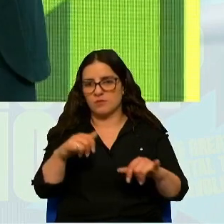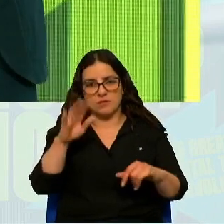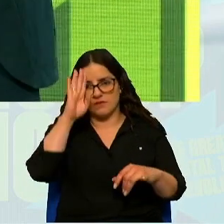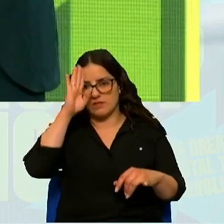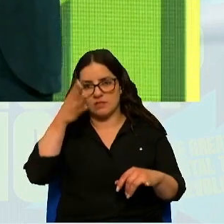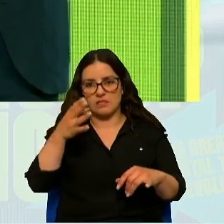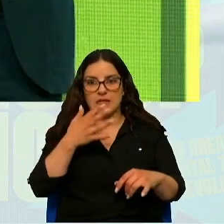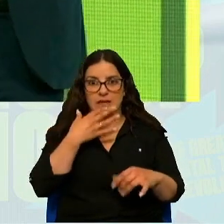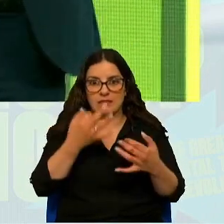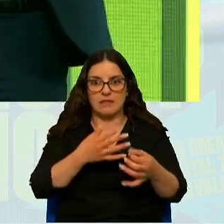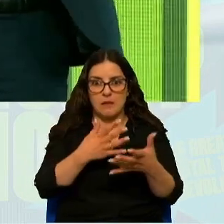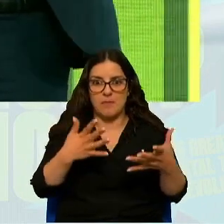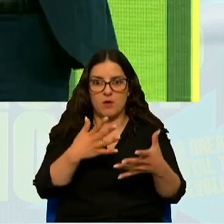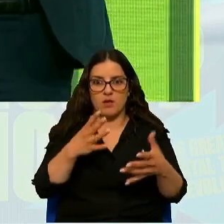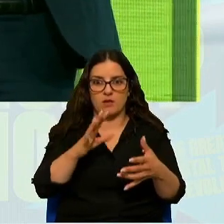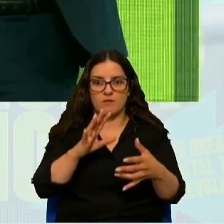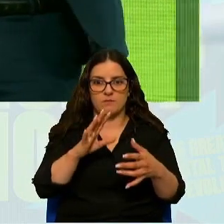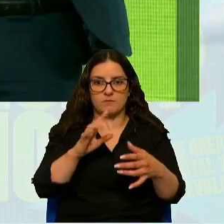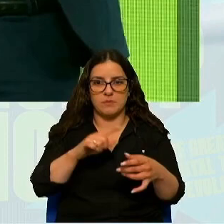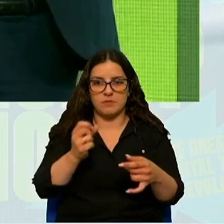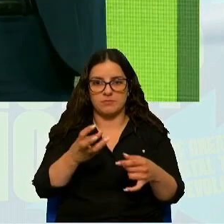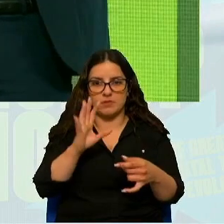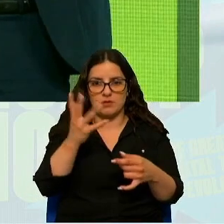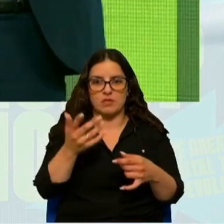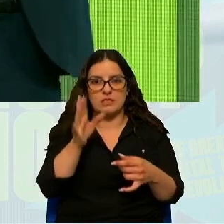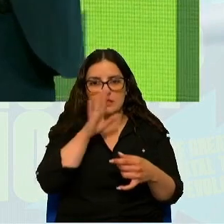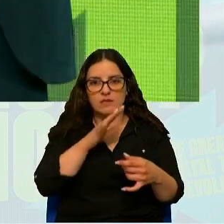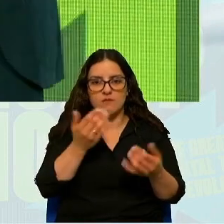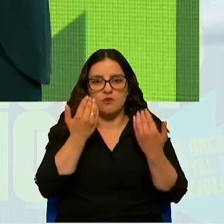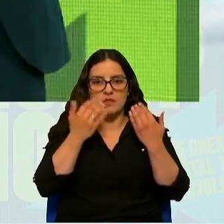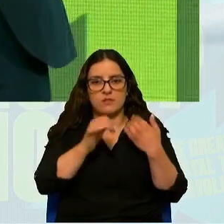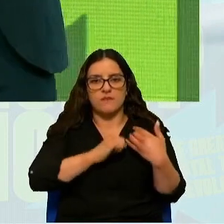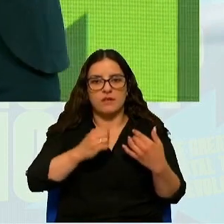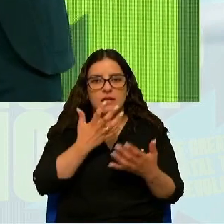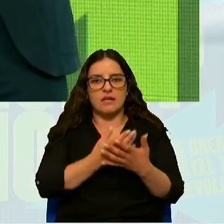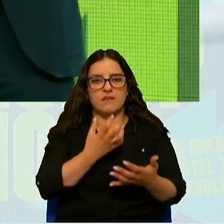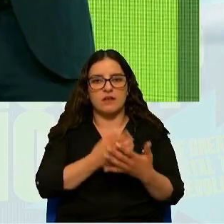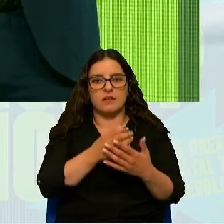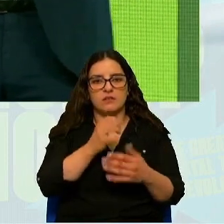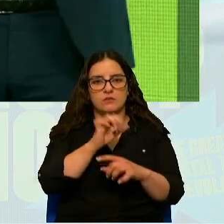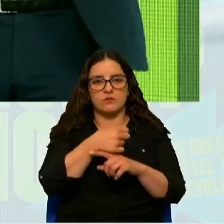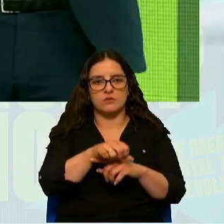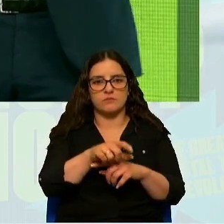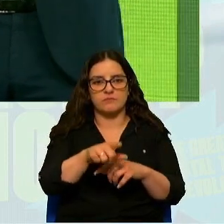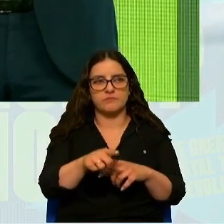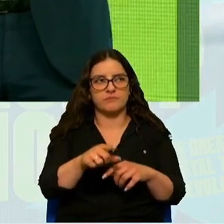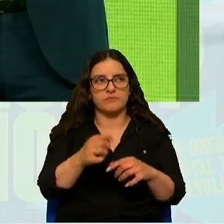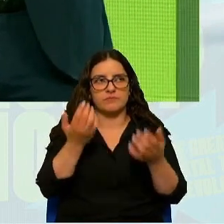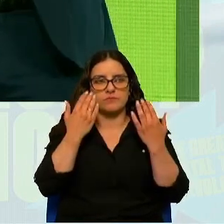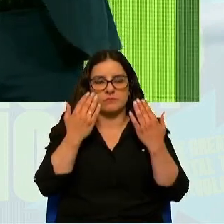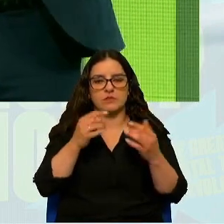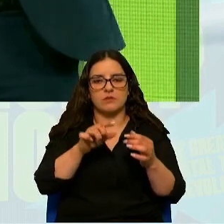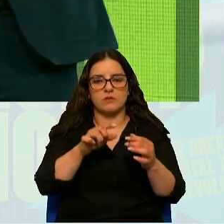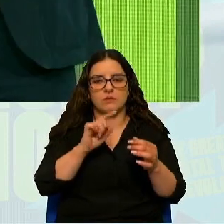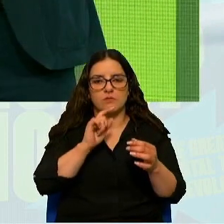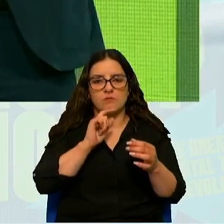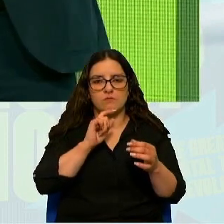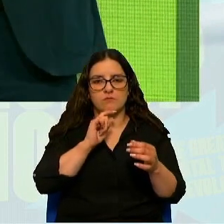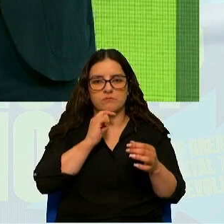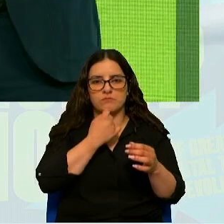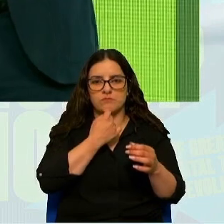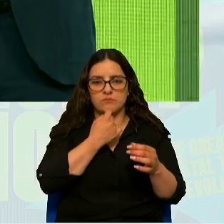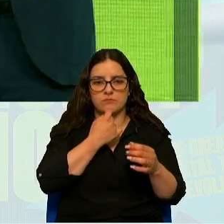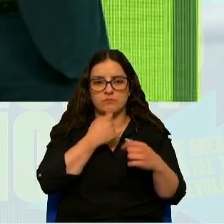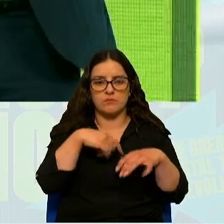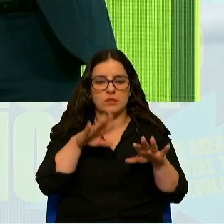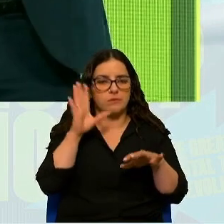saying. And most of the time it happens if our information is being recorded or not. Information can be encrypted, but we really don't know if